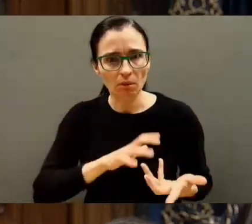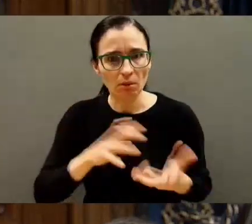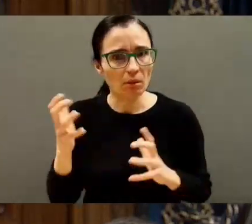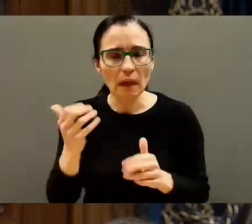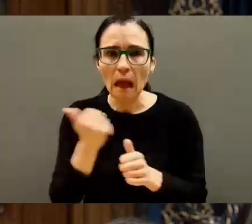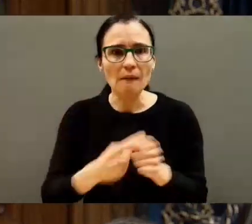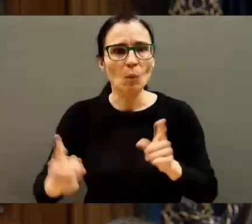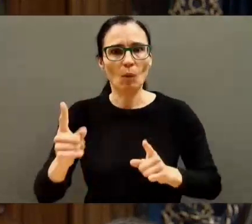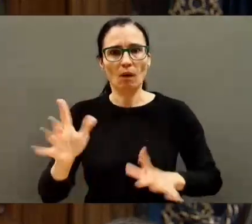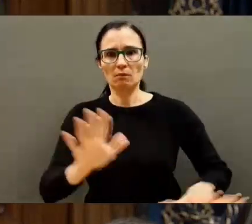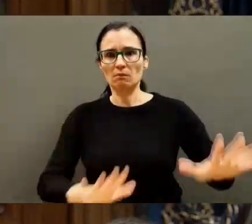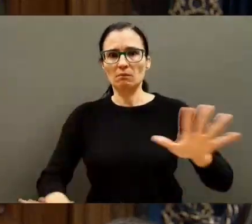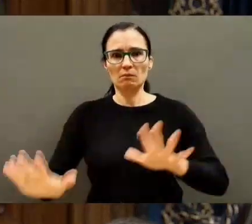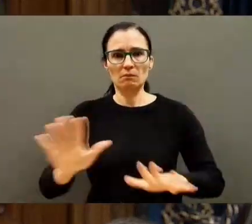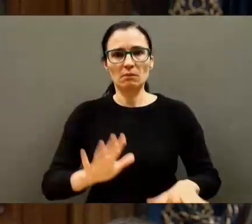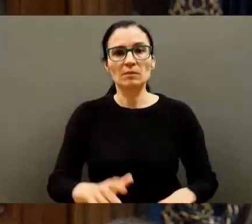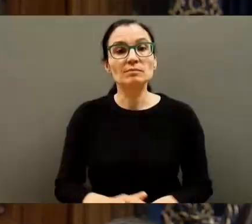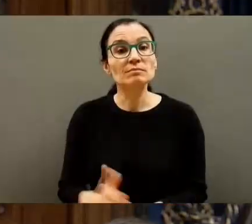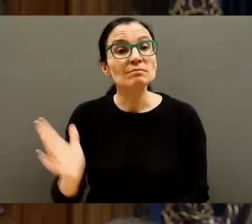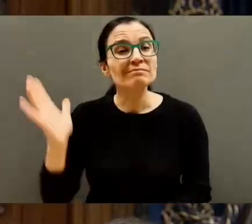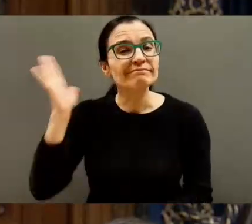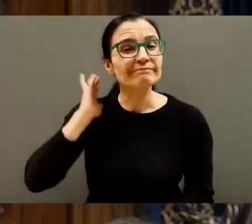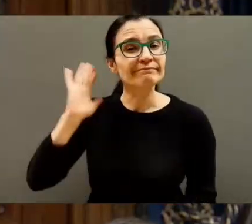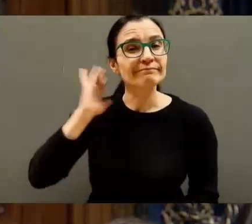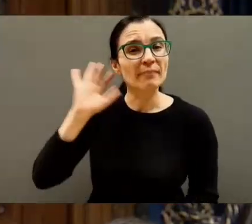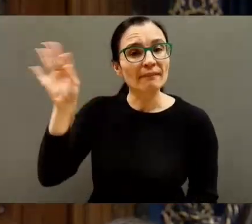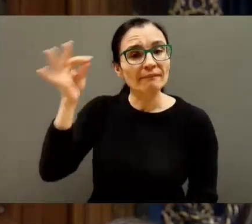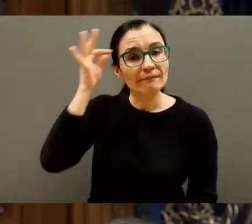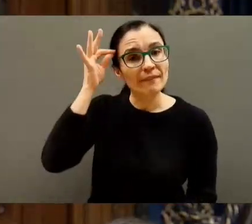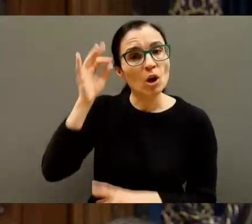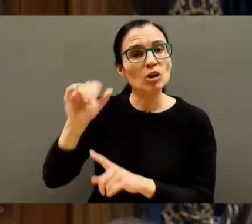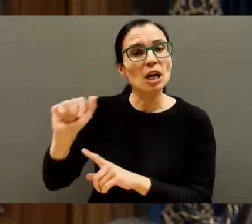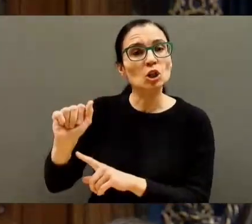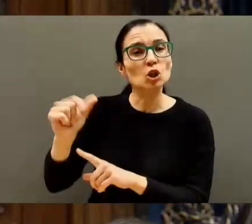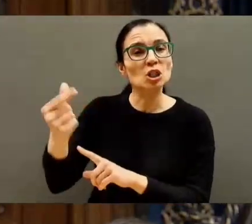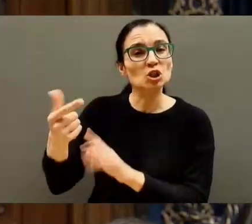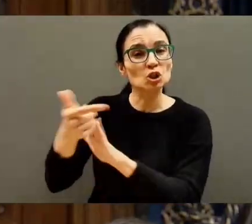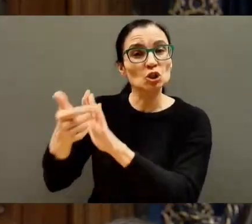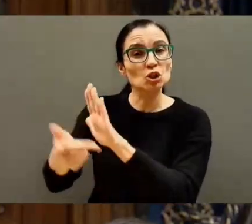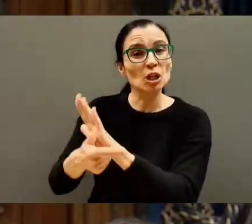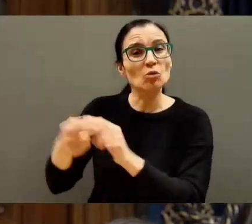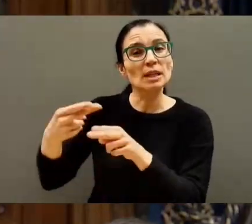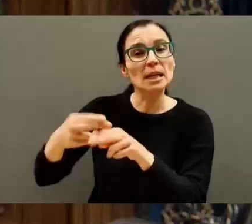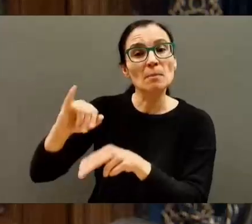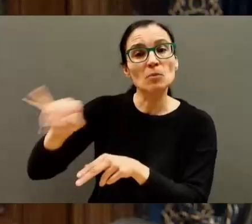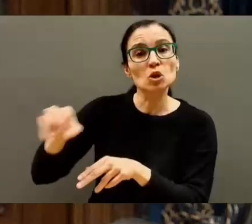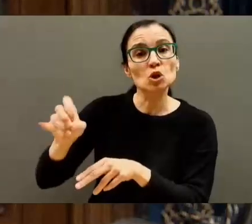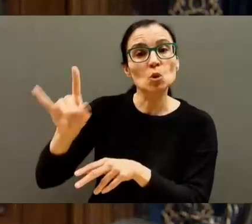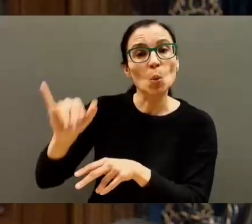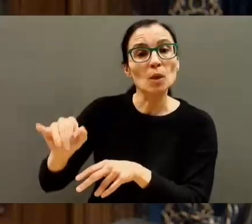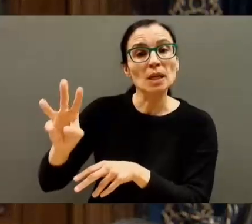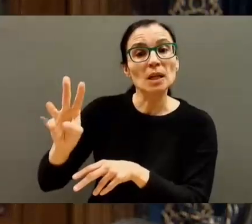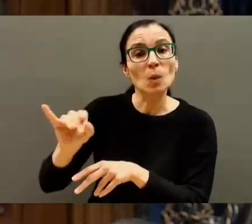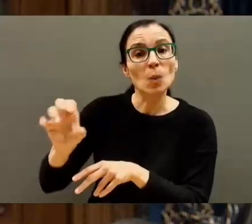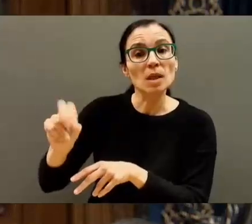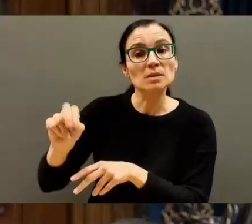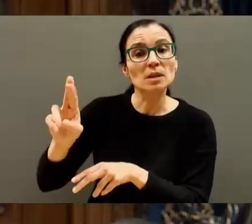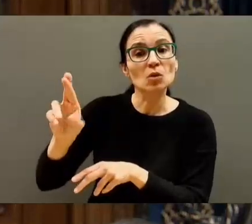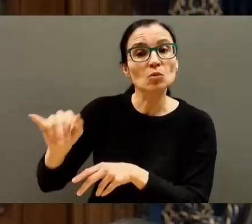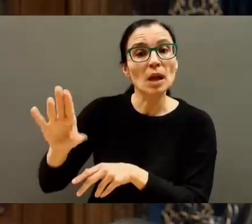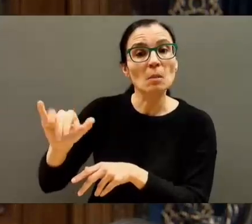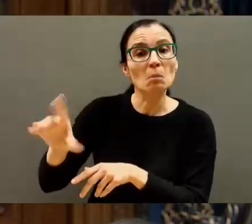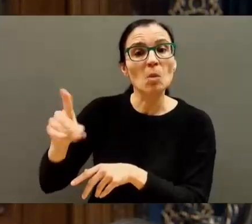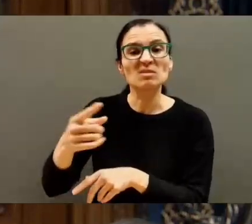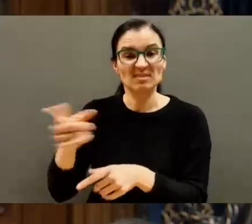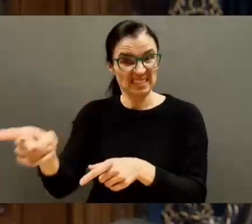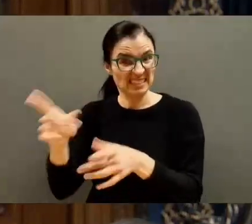"My prediction, more lawsuits from proponents and First Nations, more uncertainty, and poor economic